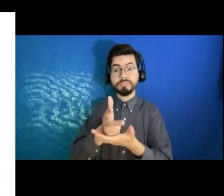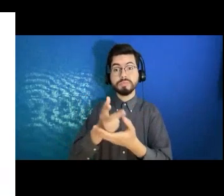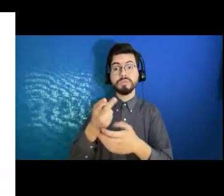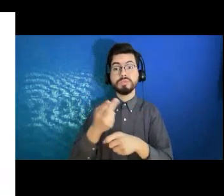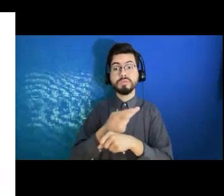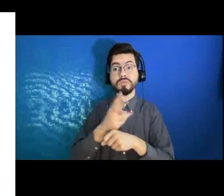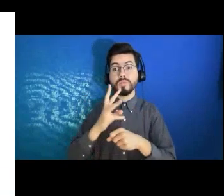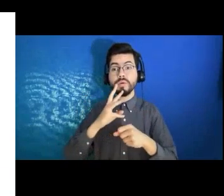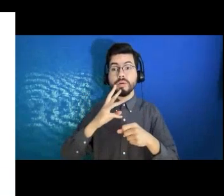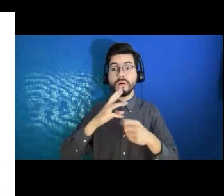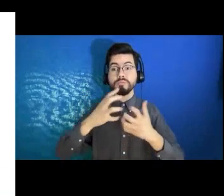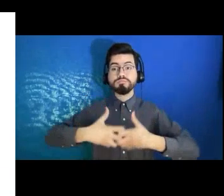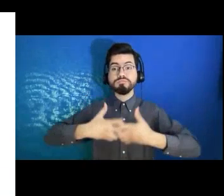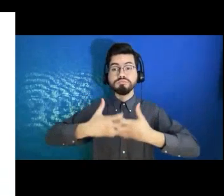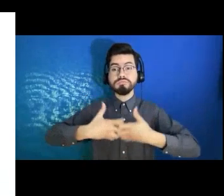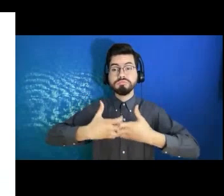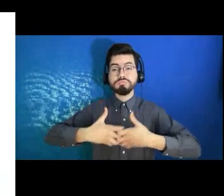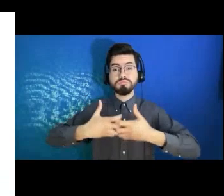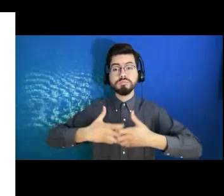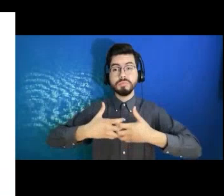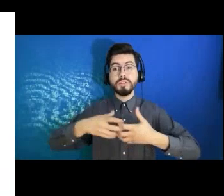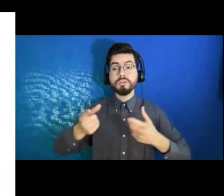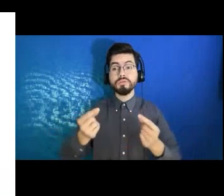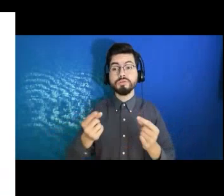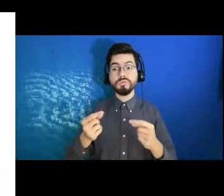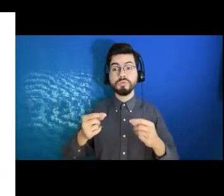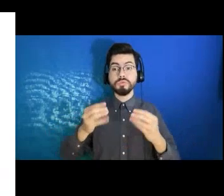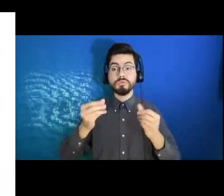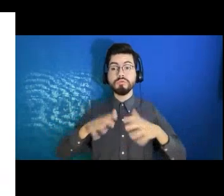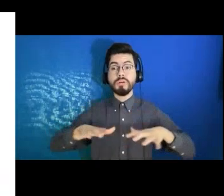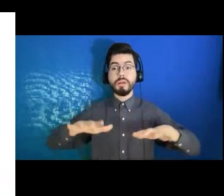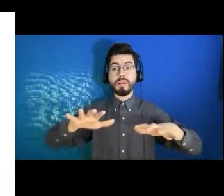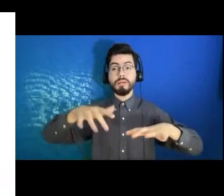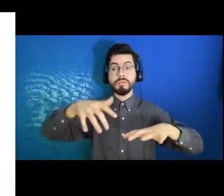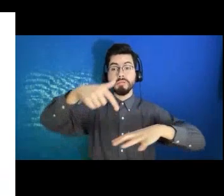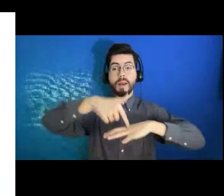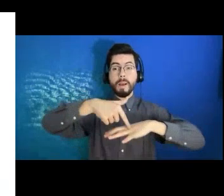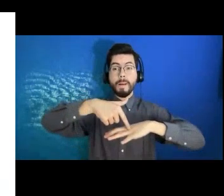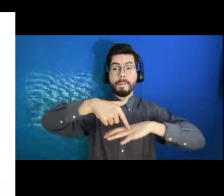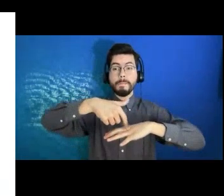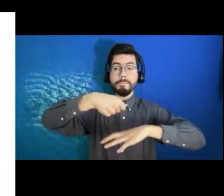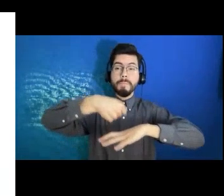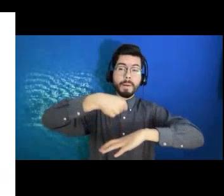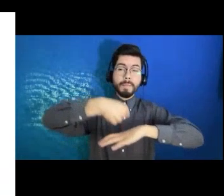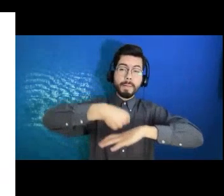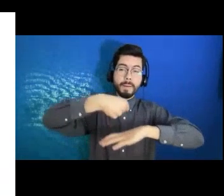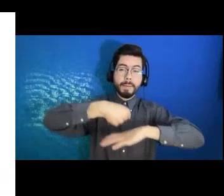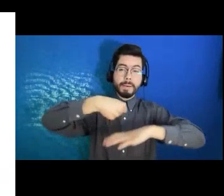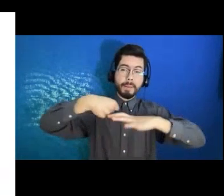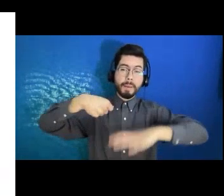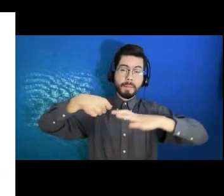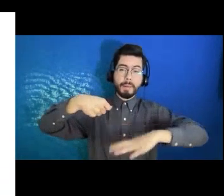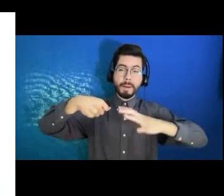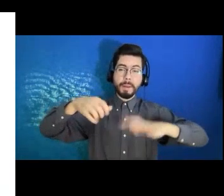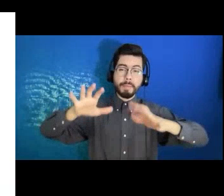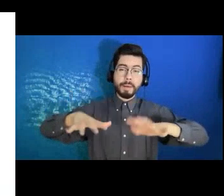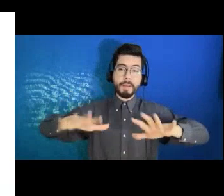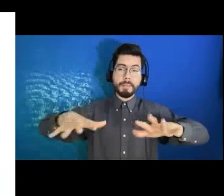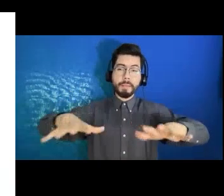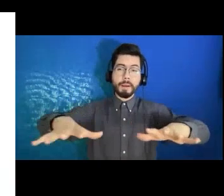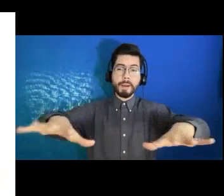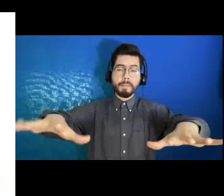shake the ground. So we're basically causing our own earthquakes. And we record that energy as it goes through the ground on